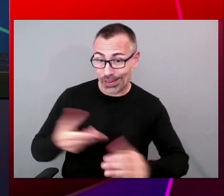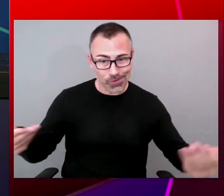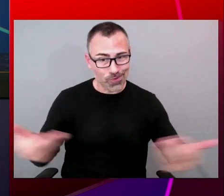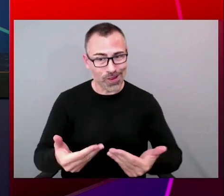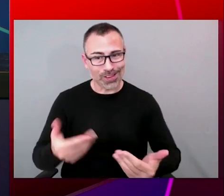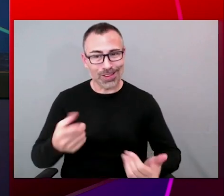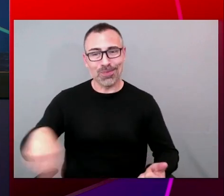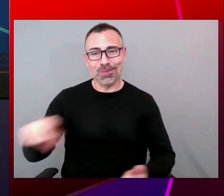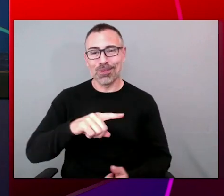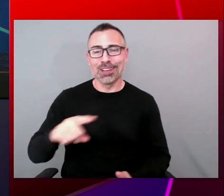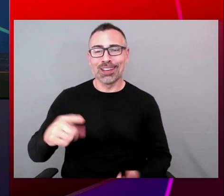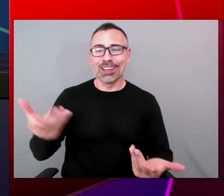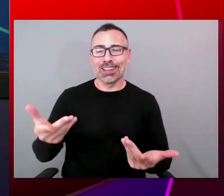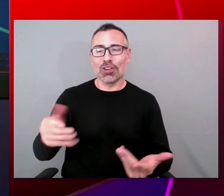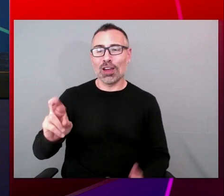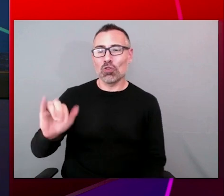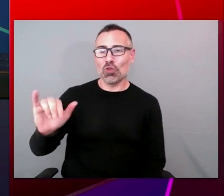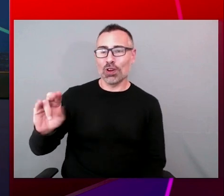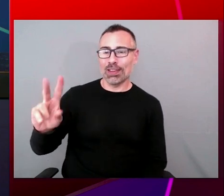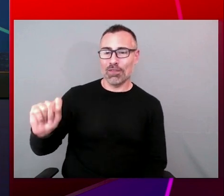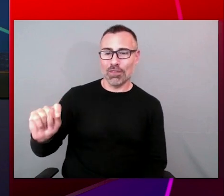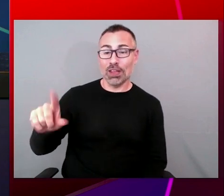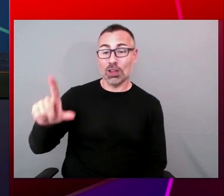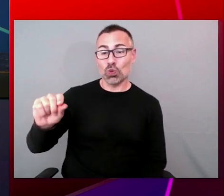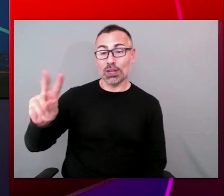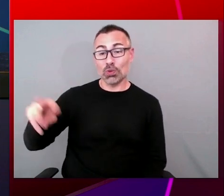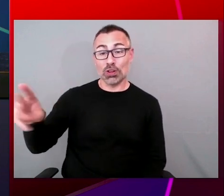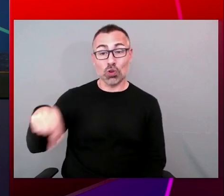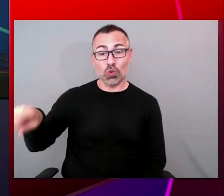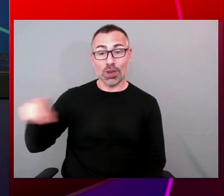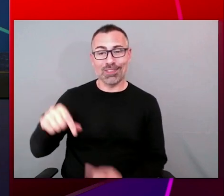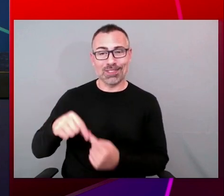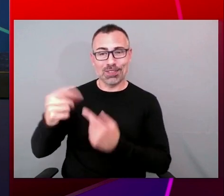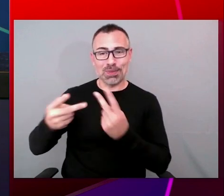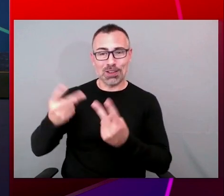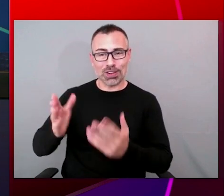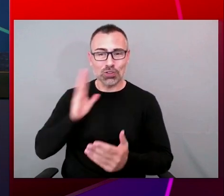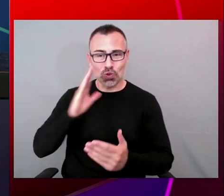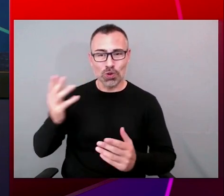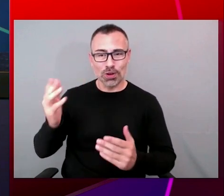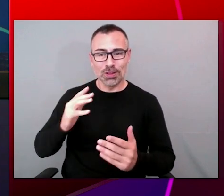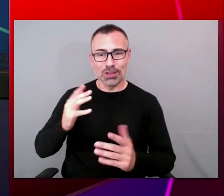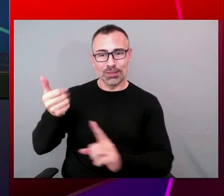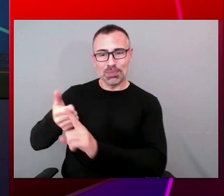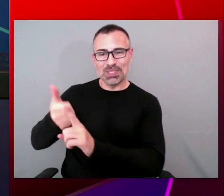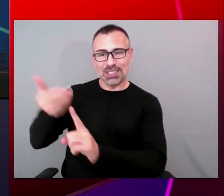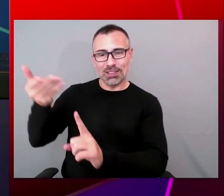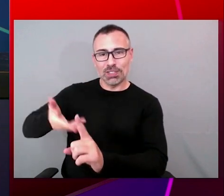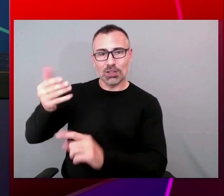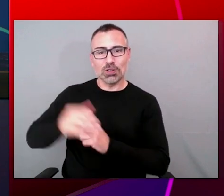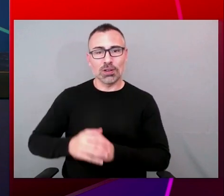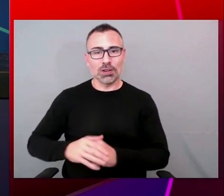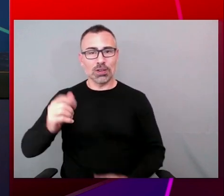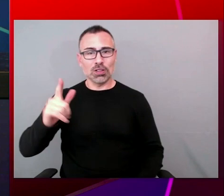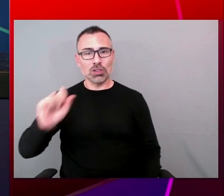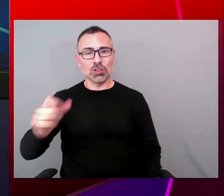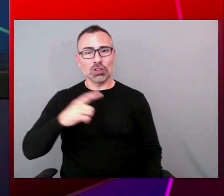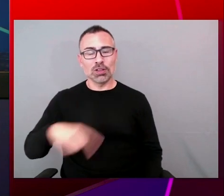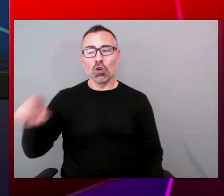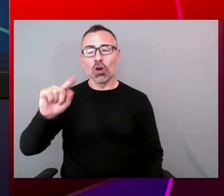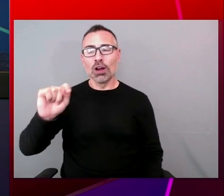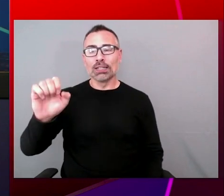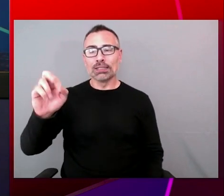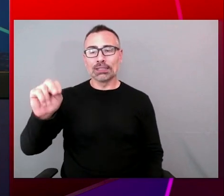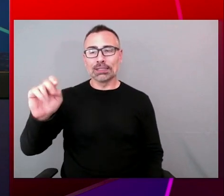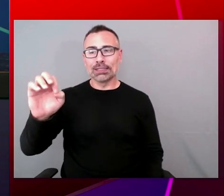2022, and we're talking to some special guests. So we'll let them introduce themselves. Charles Burton, co-CEO for TensorIoT. And